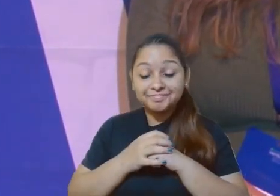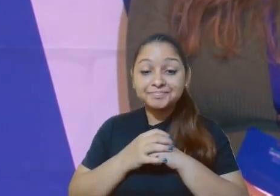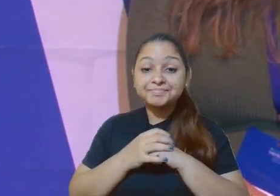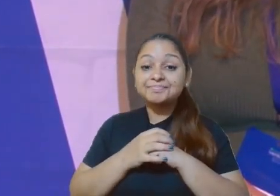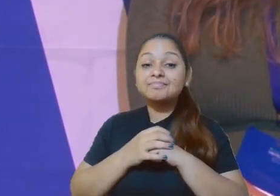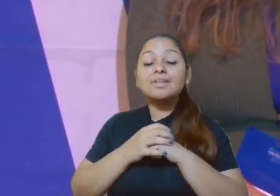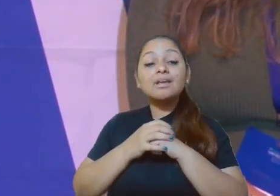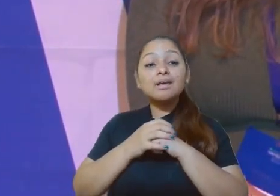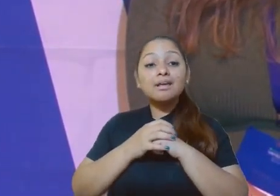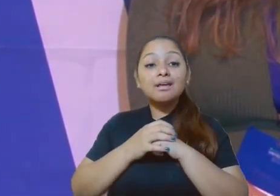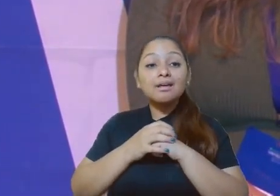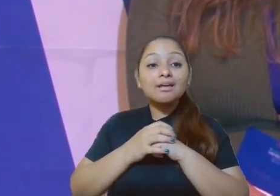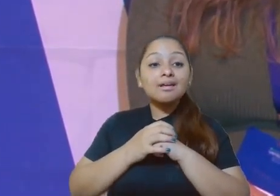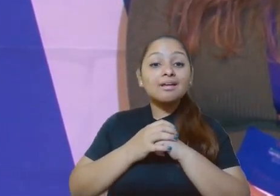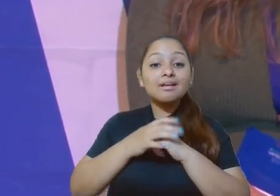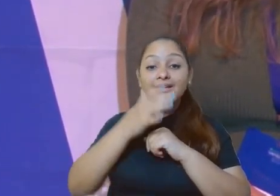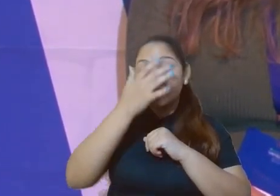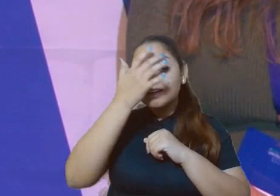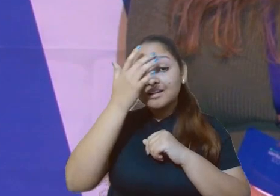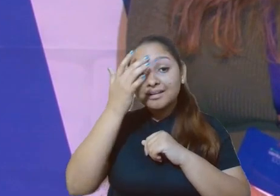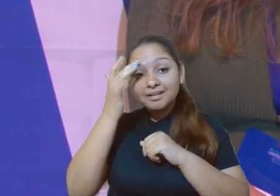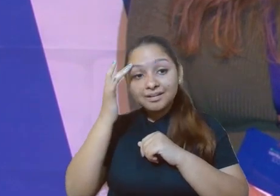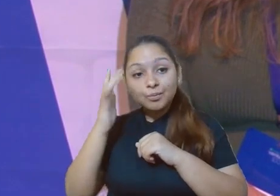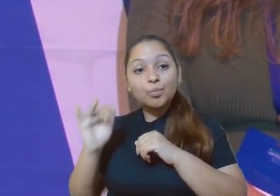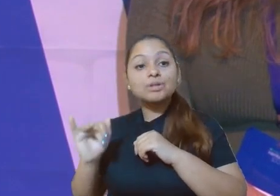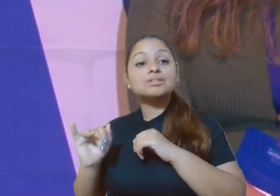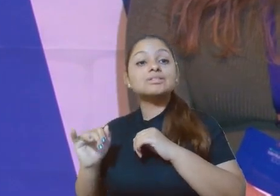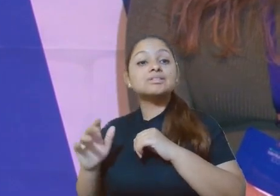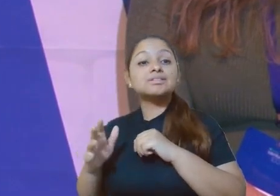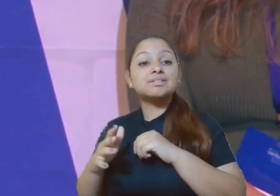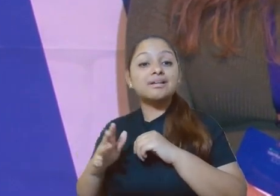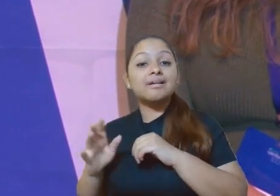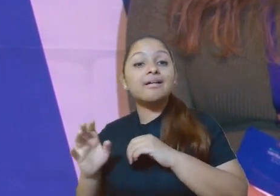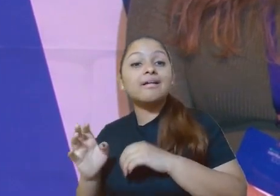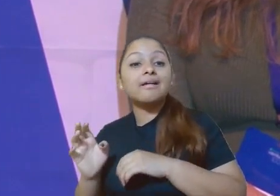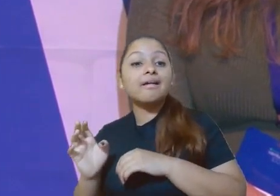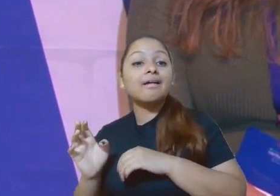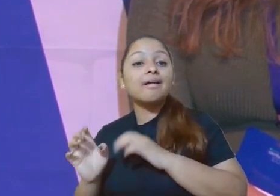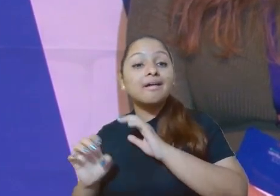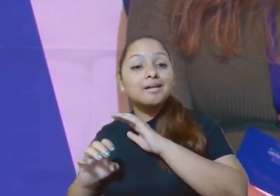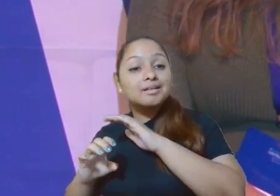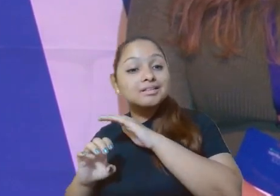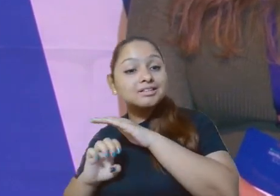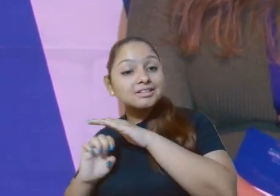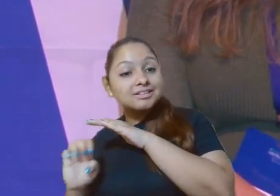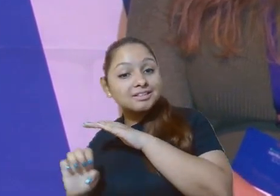A lot of entrepreneurs and some corporations, some researchers in the